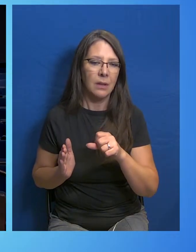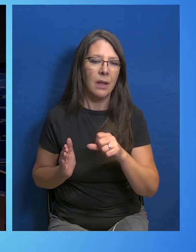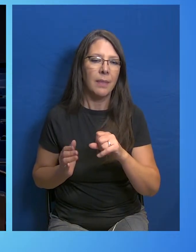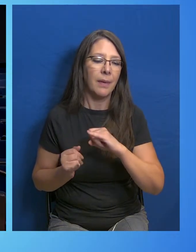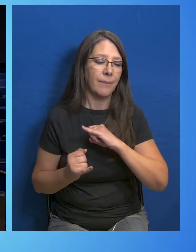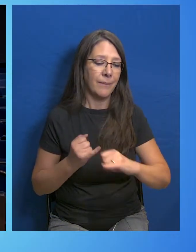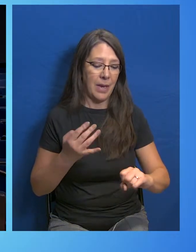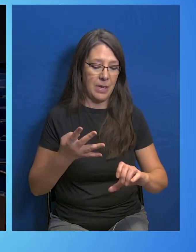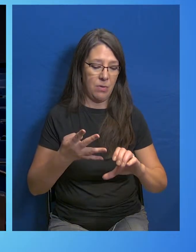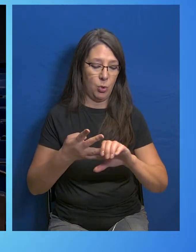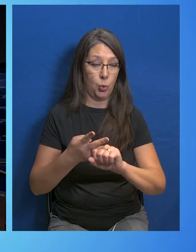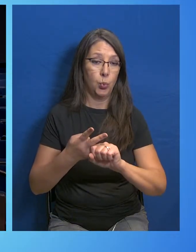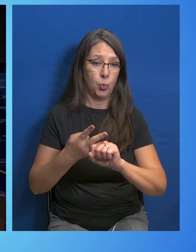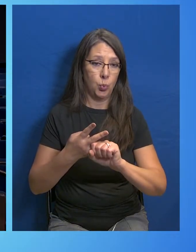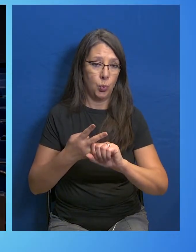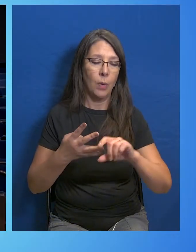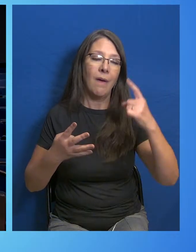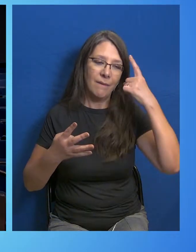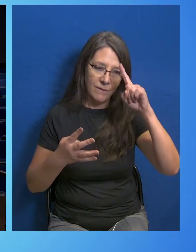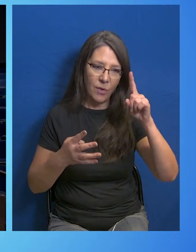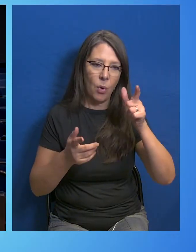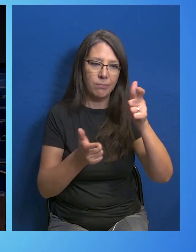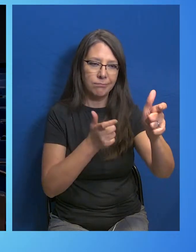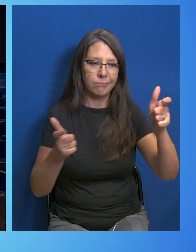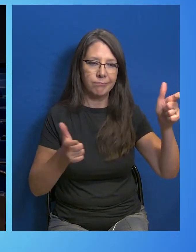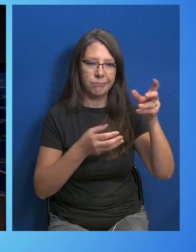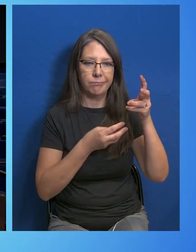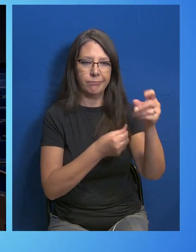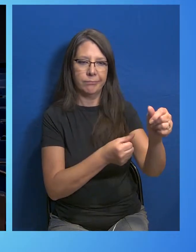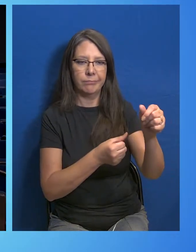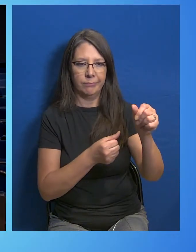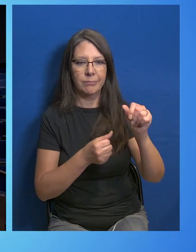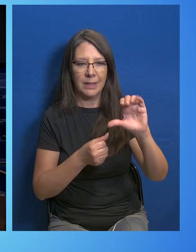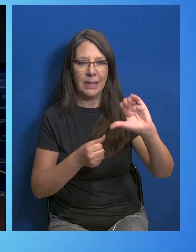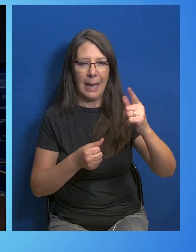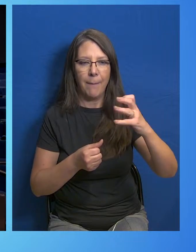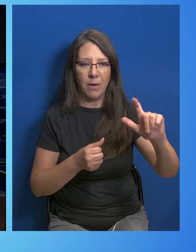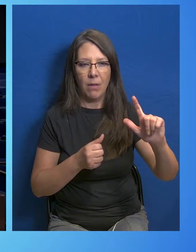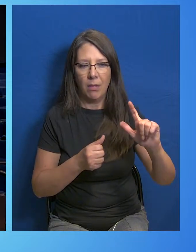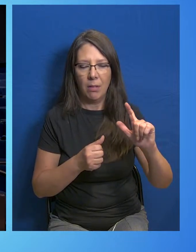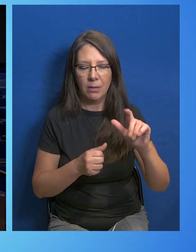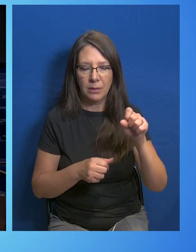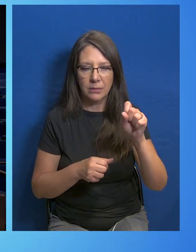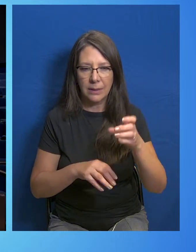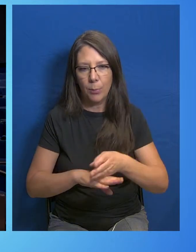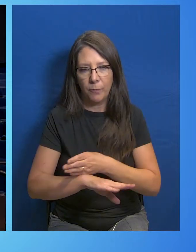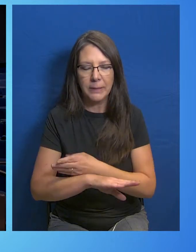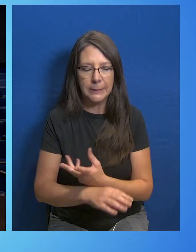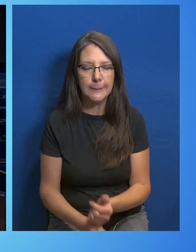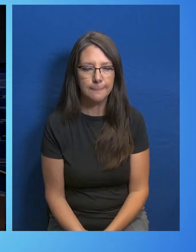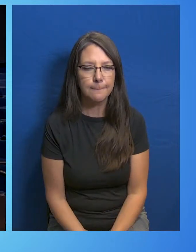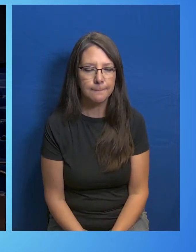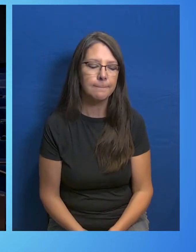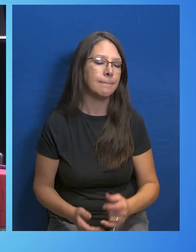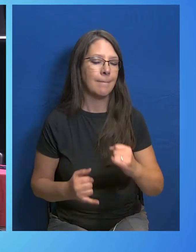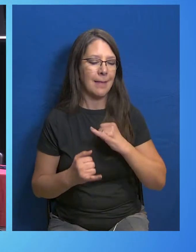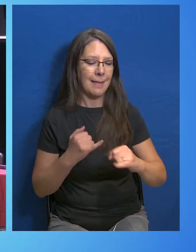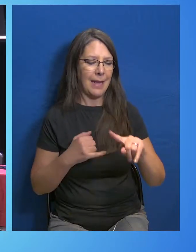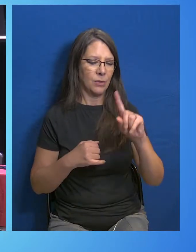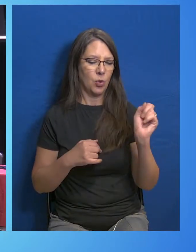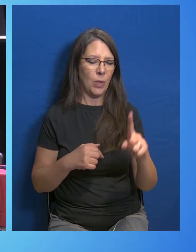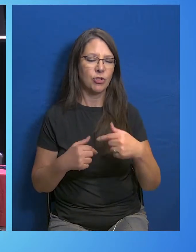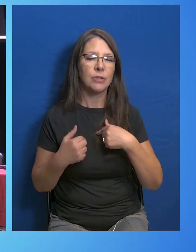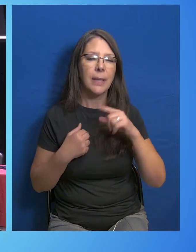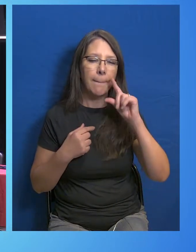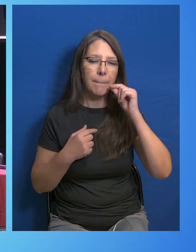final two are capital improvements. Okay. Thank you. One last question. This is Bill.